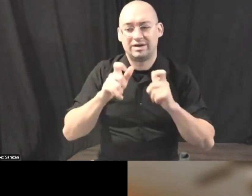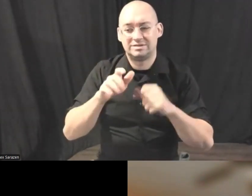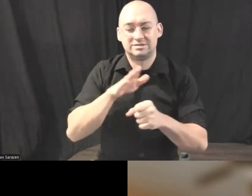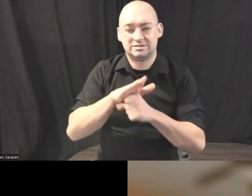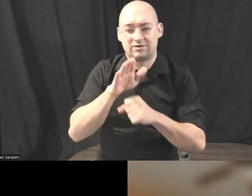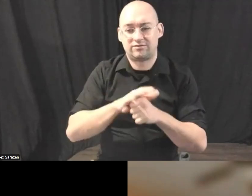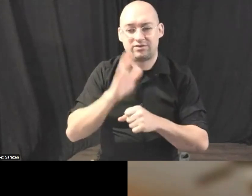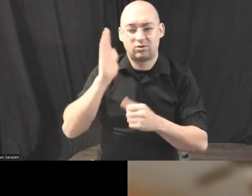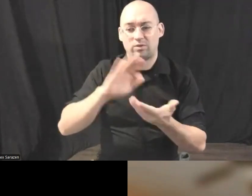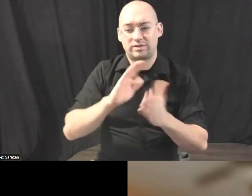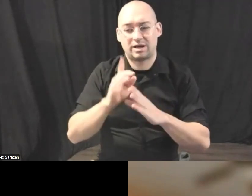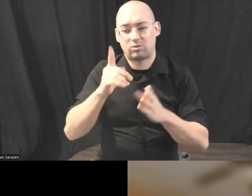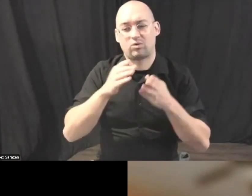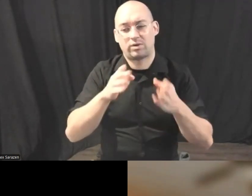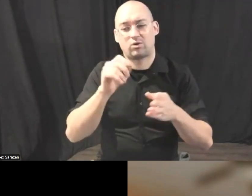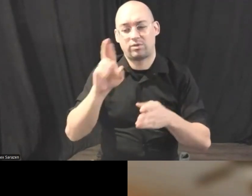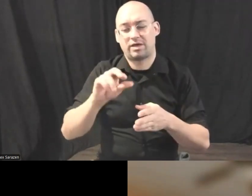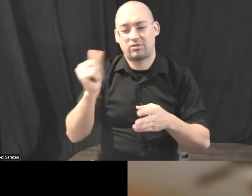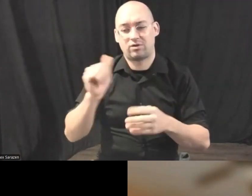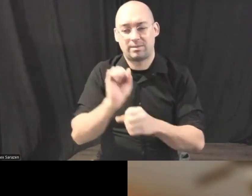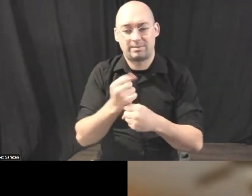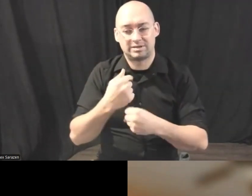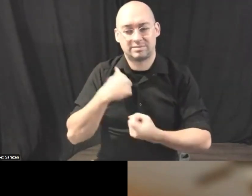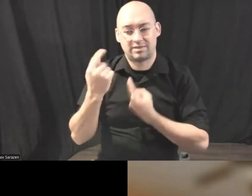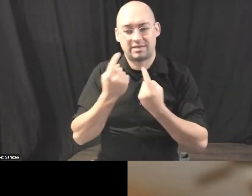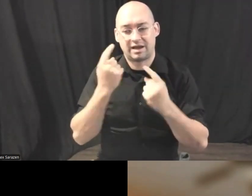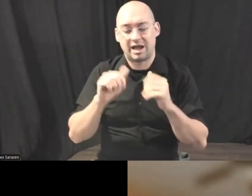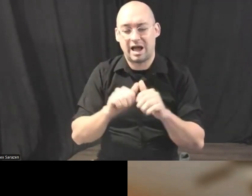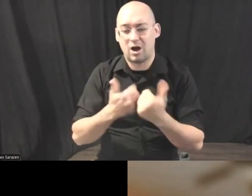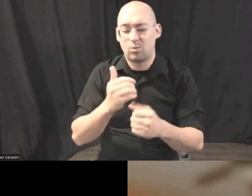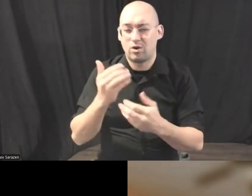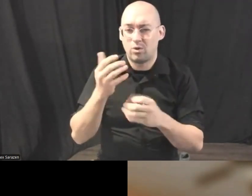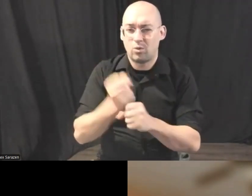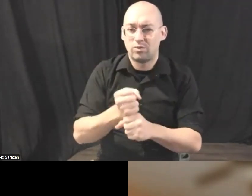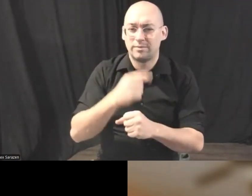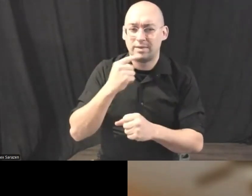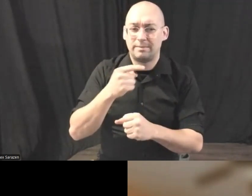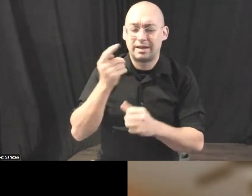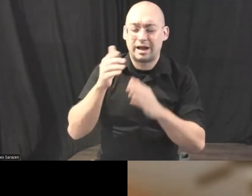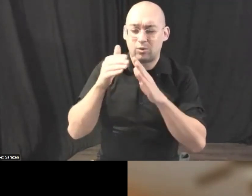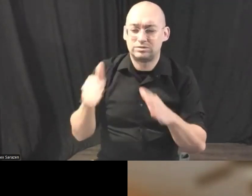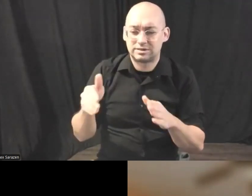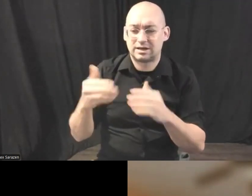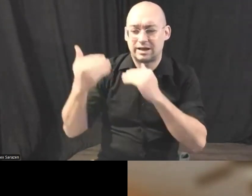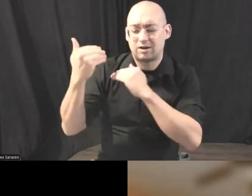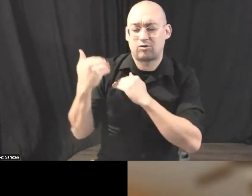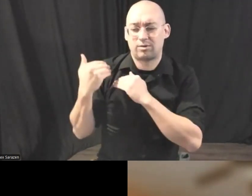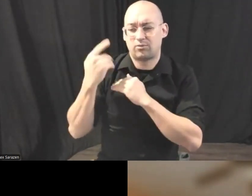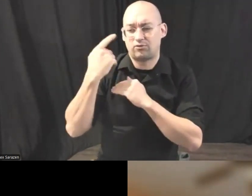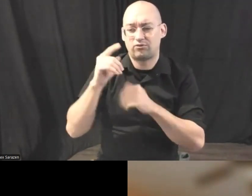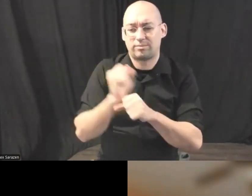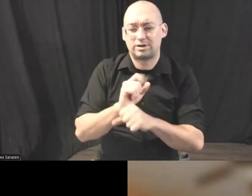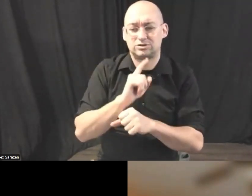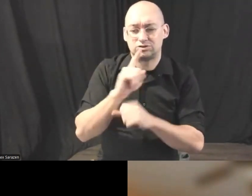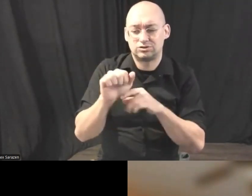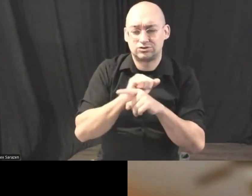die one way or the other. And it made me think, how are we holding public housing accountable to ensuring that there's training